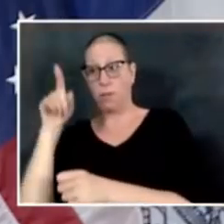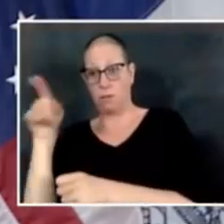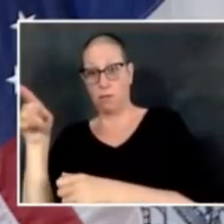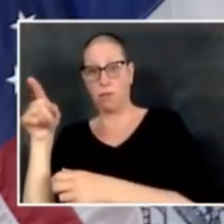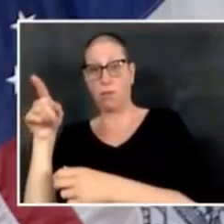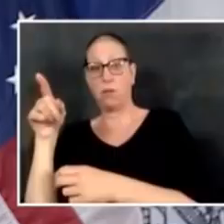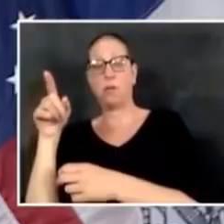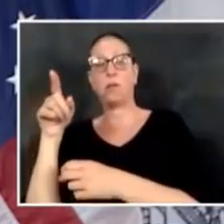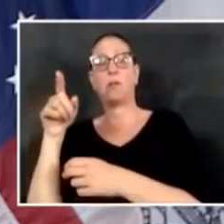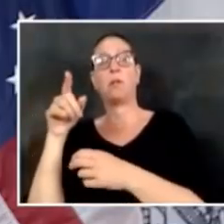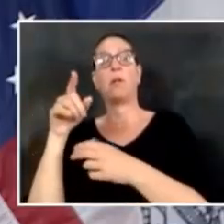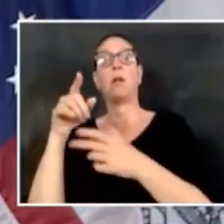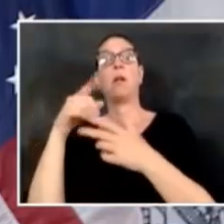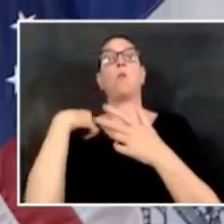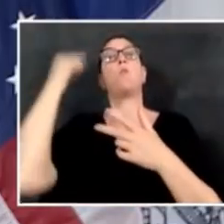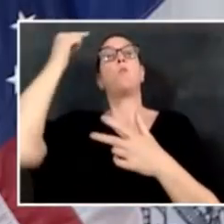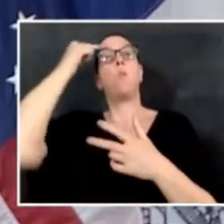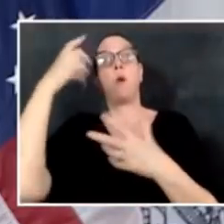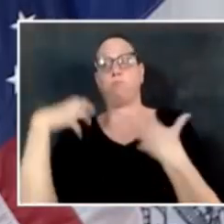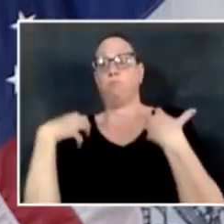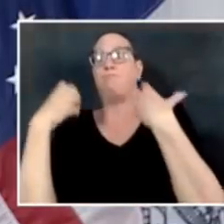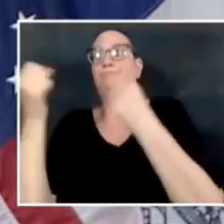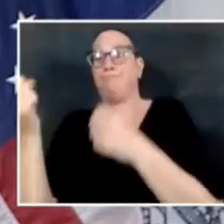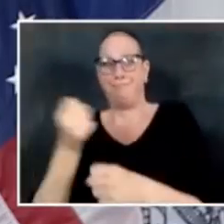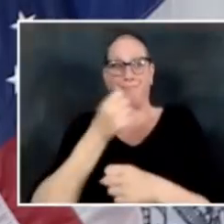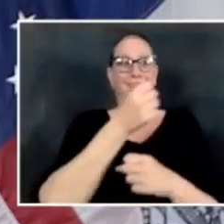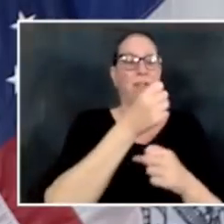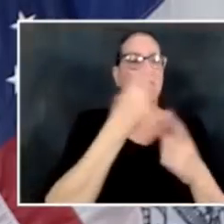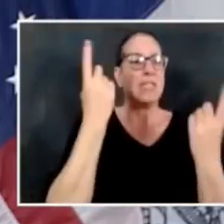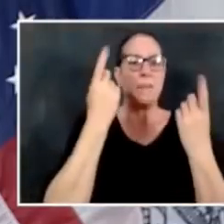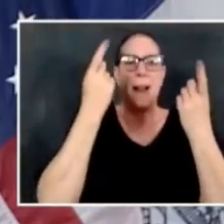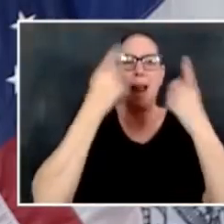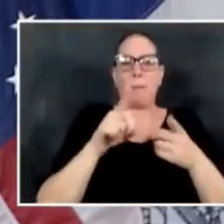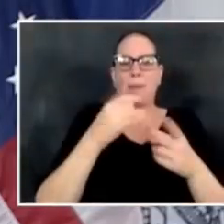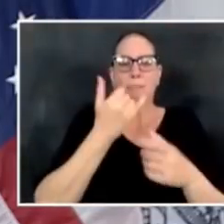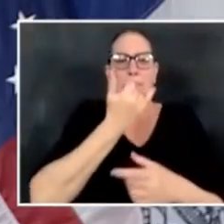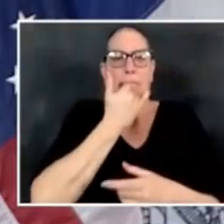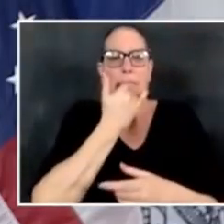went wrong. We'll get you the update today on that investigation.